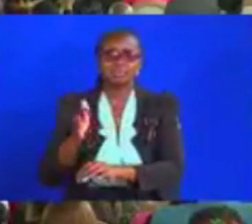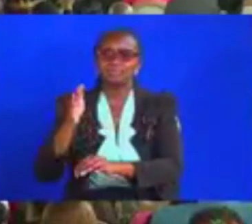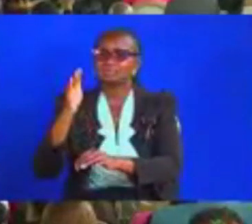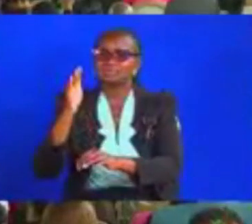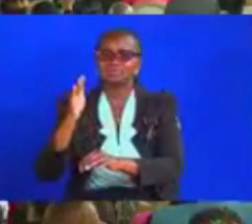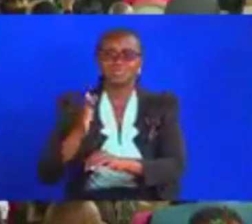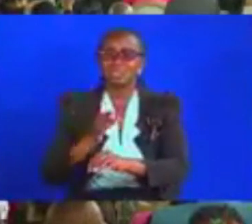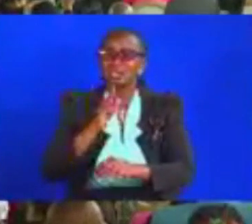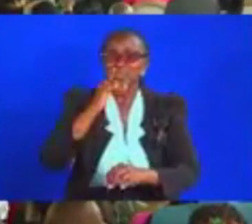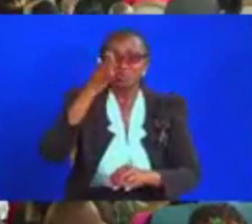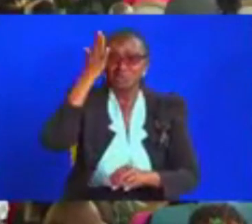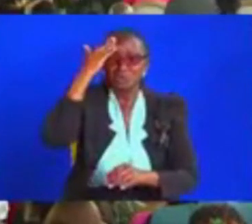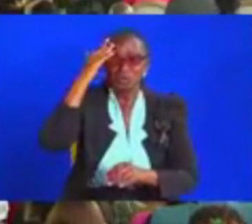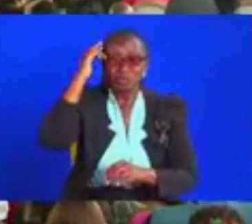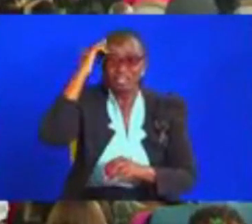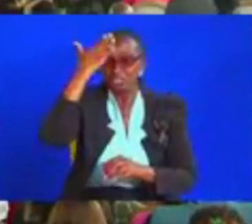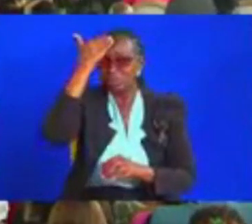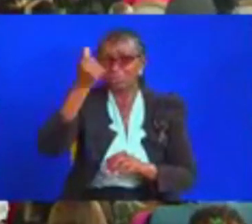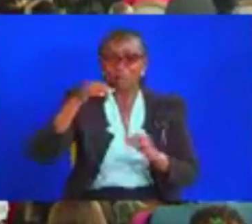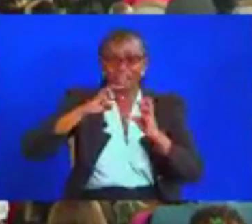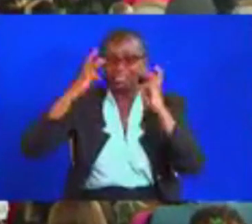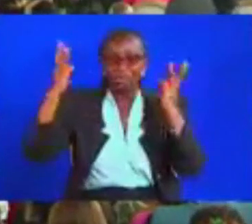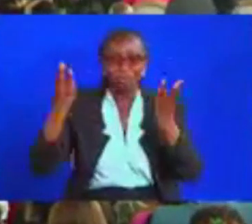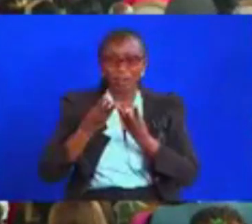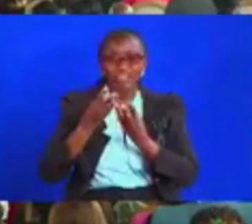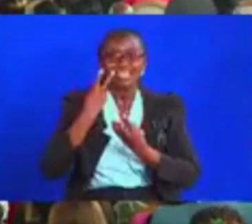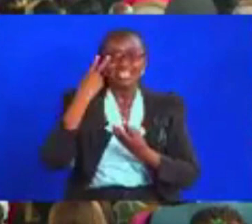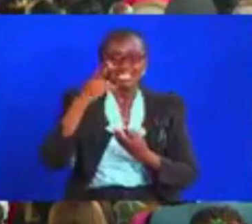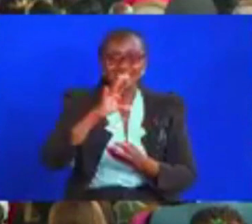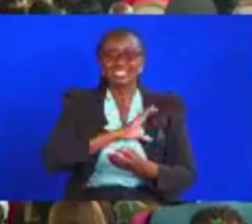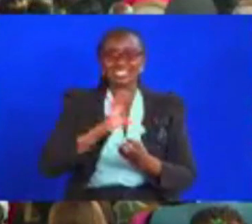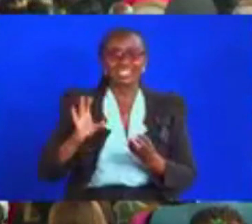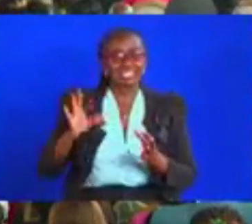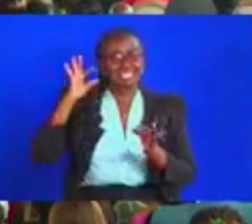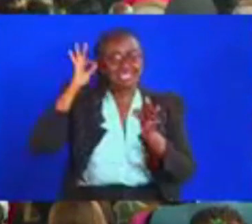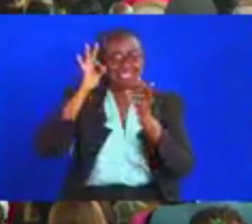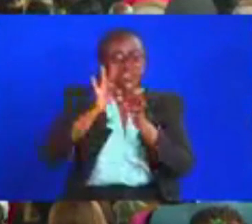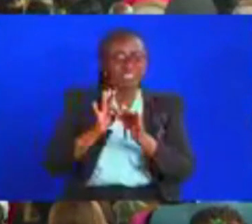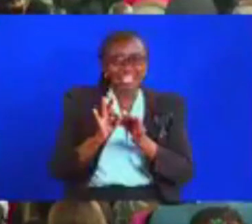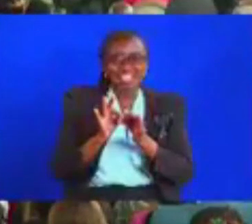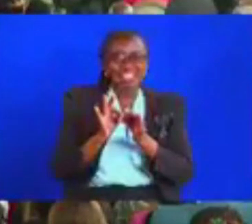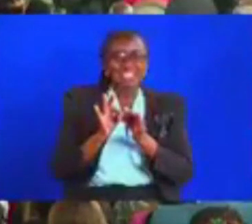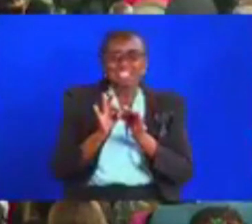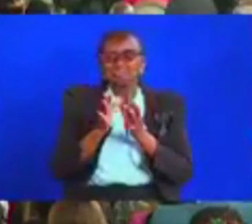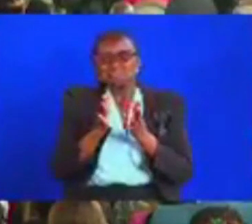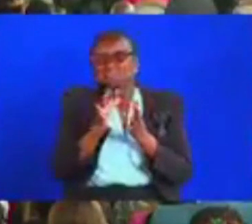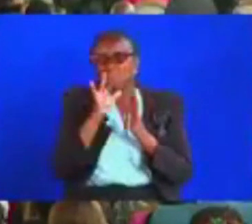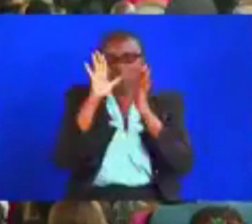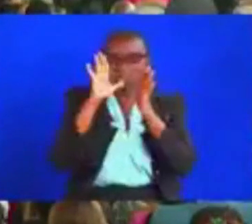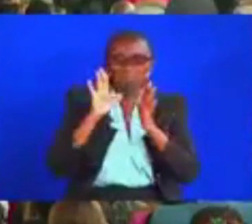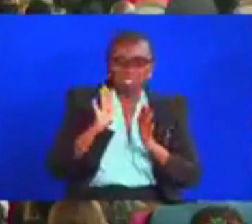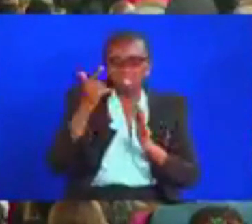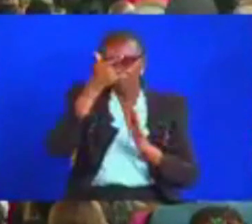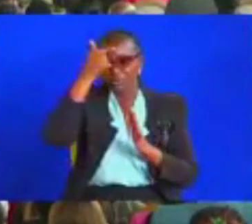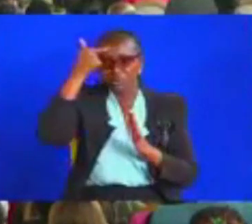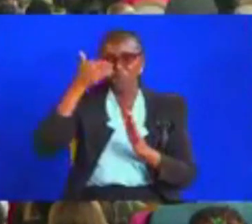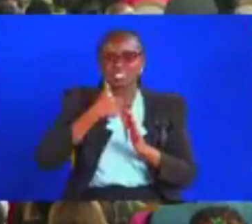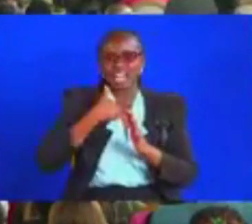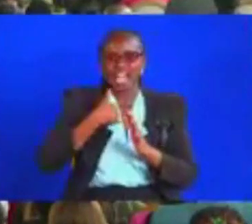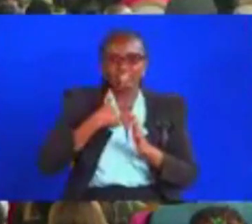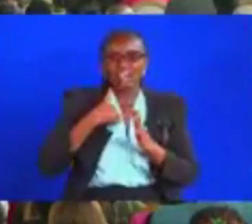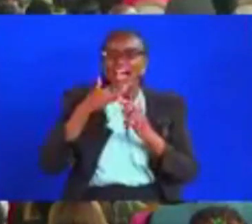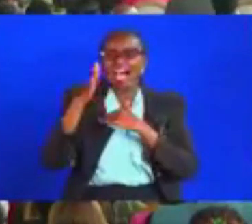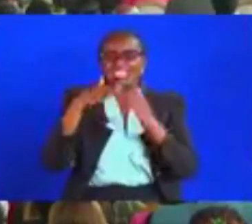Do you know the reason why the world sees the Christian faith as a nuisance to civilization? Because there is a portrait